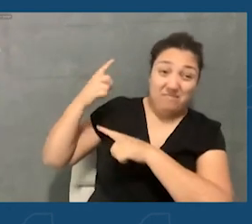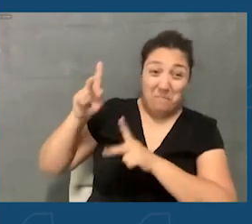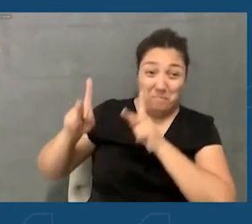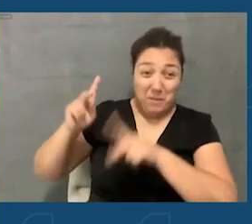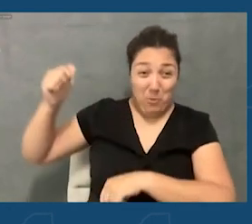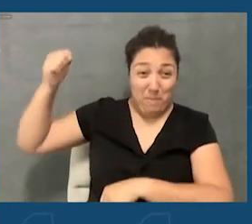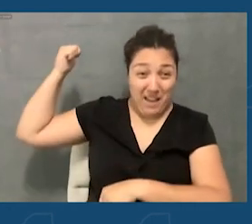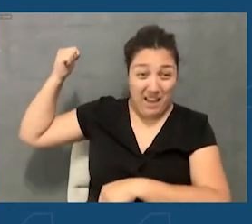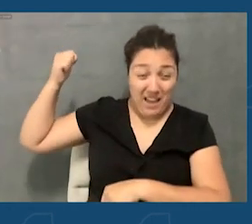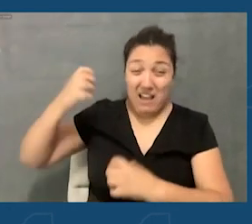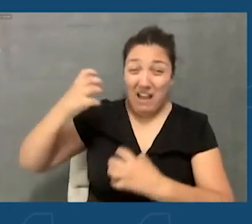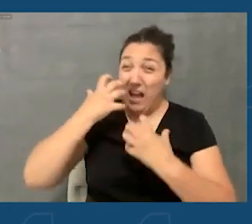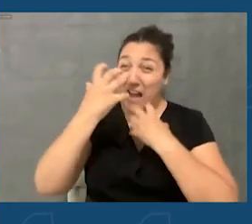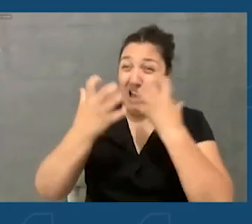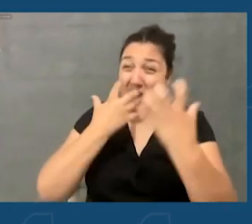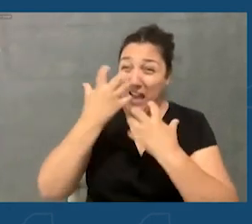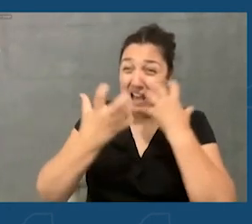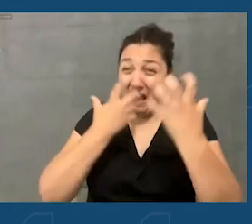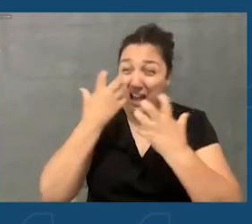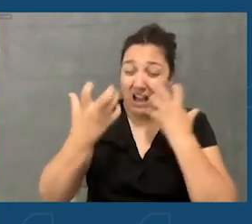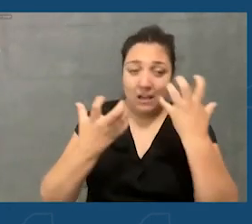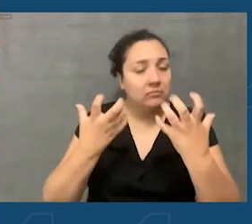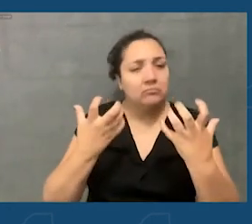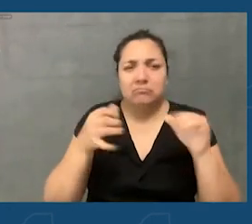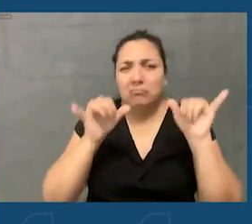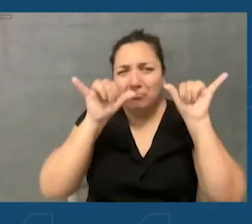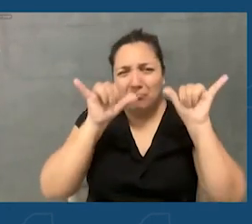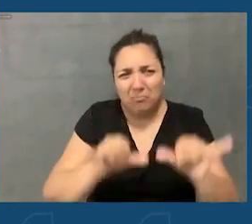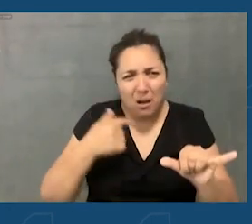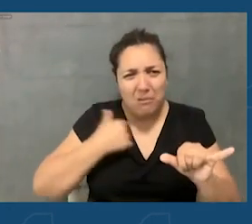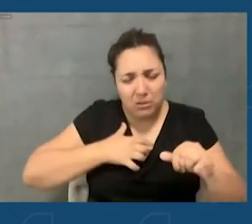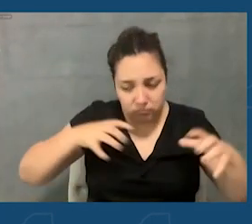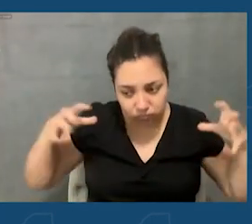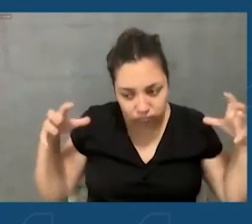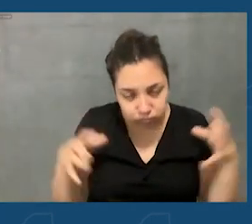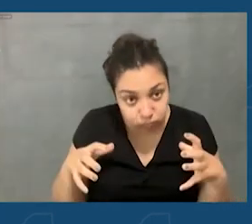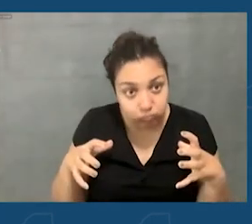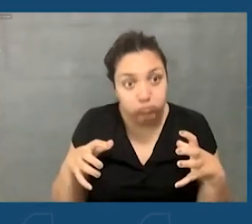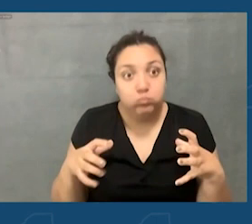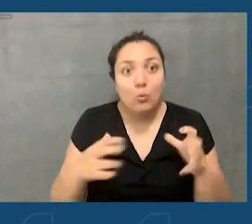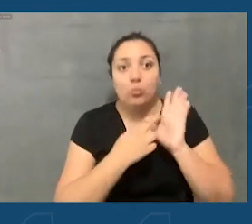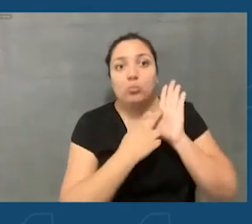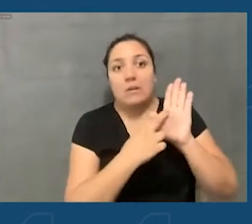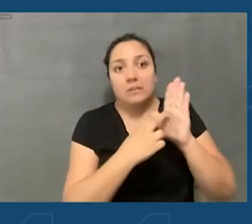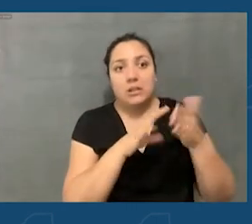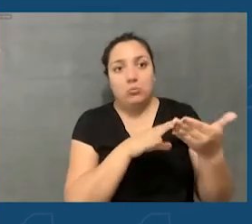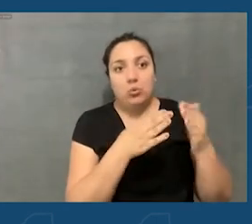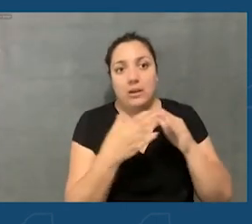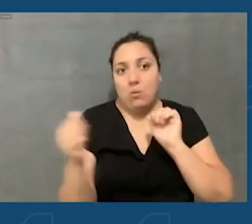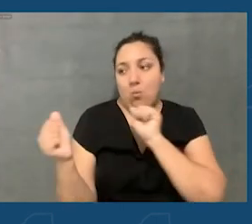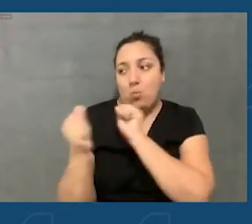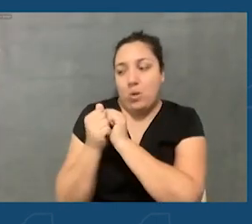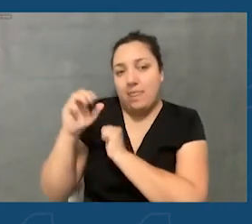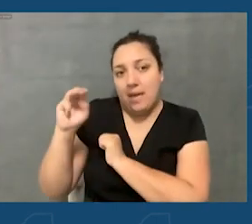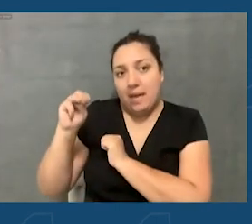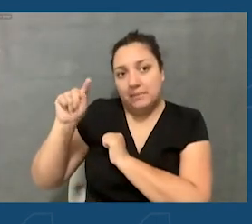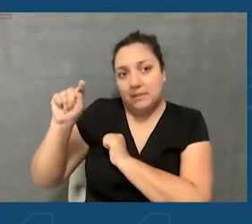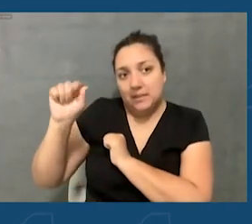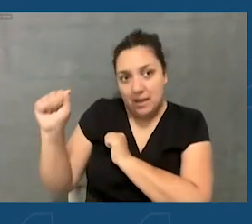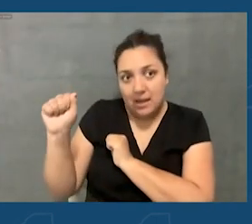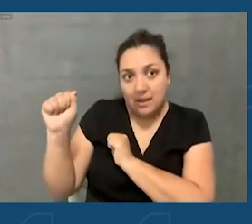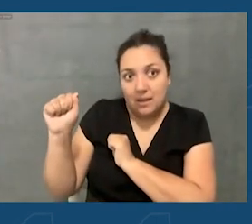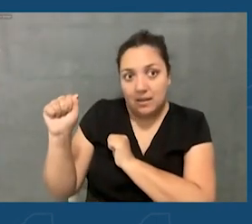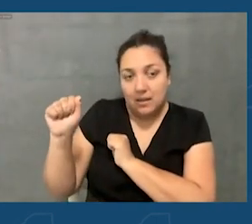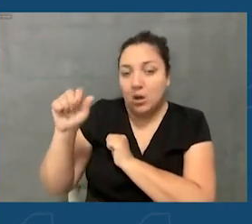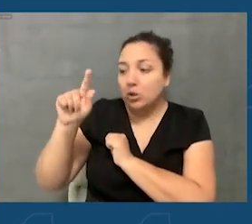have this coalition of elected officials who represent the community and together with Amtrak, my old friend Tony Kosha here, does